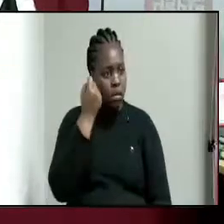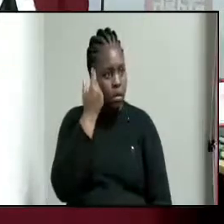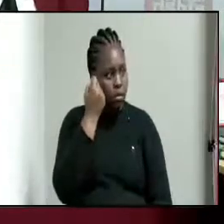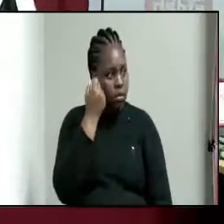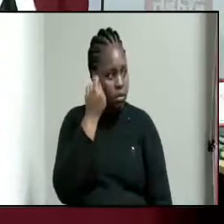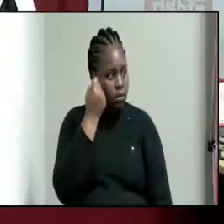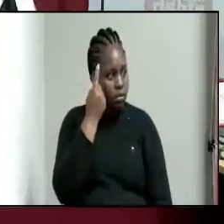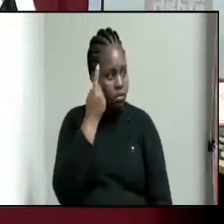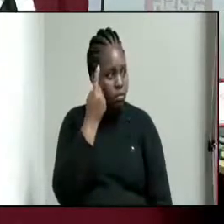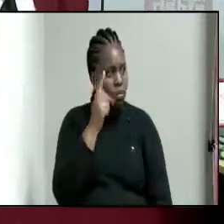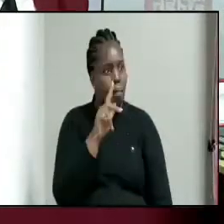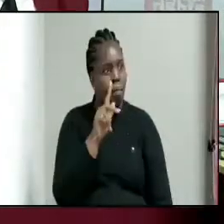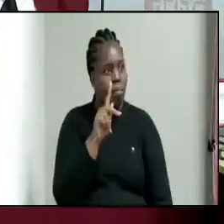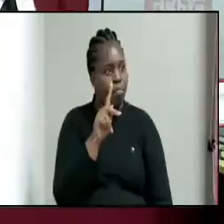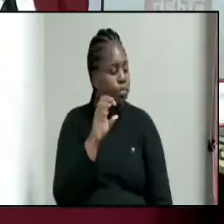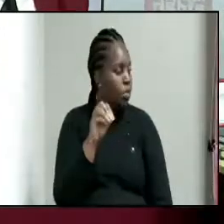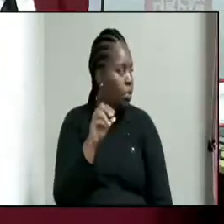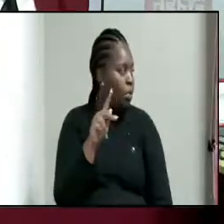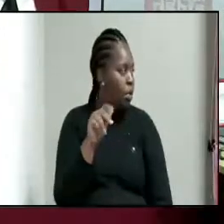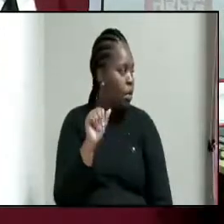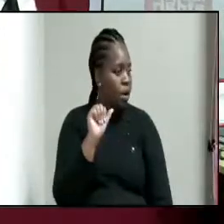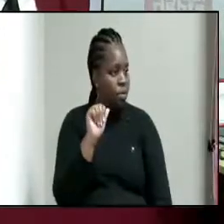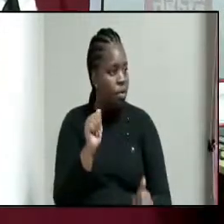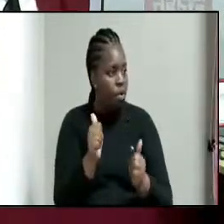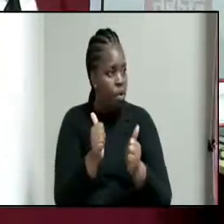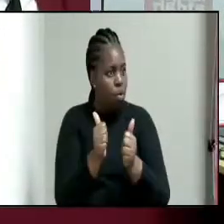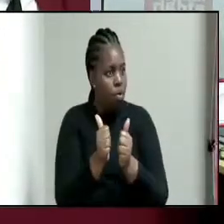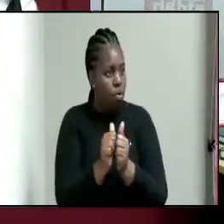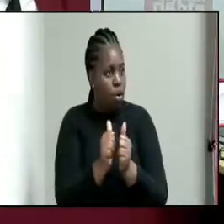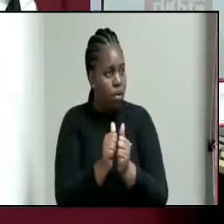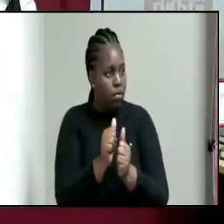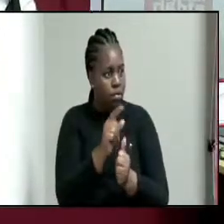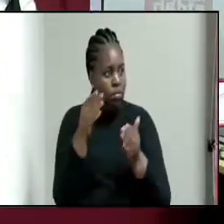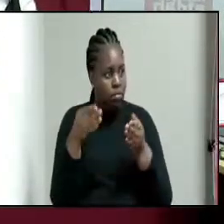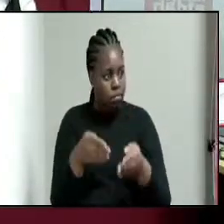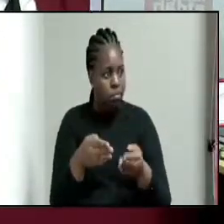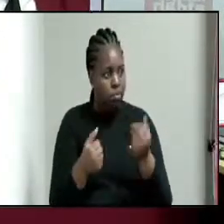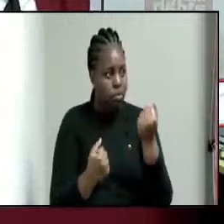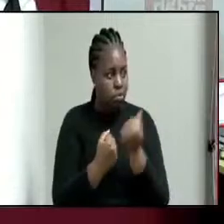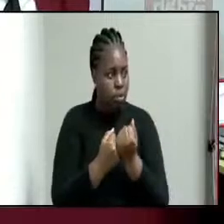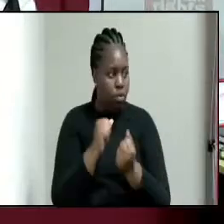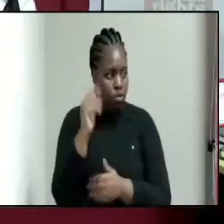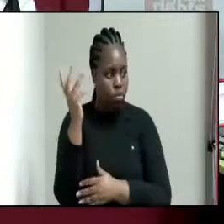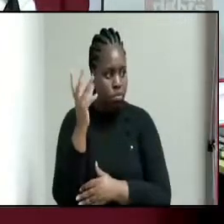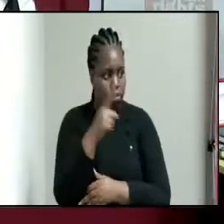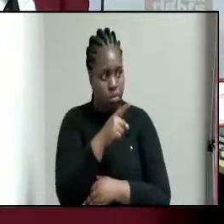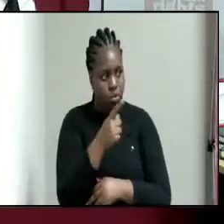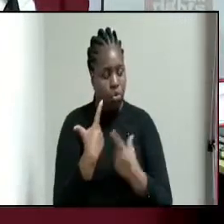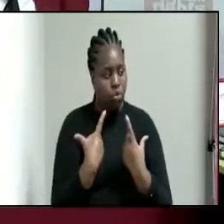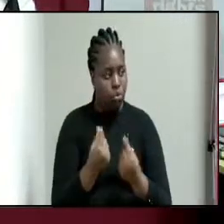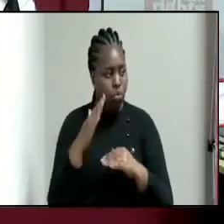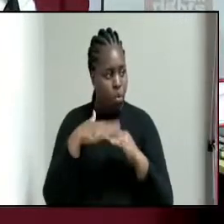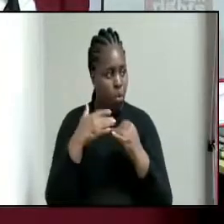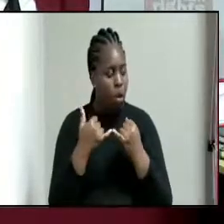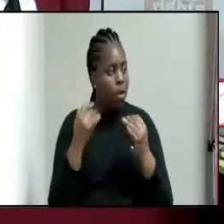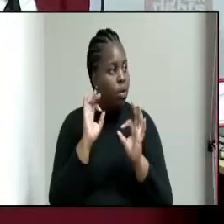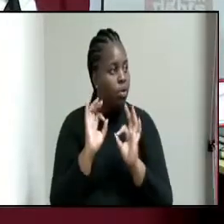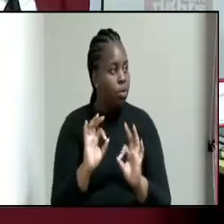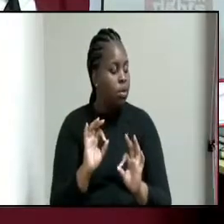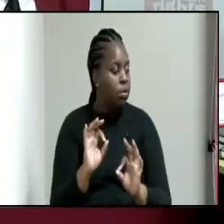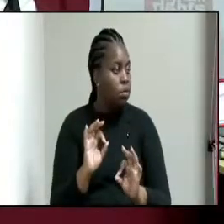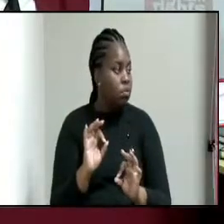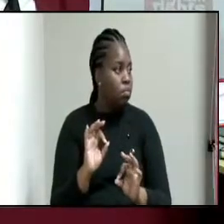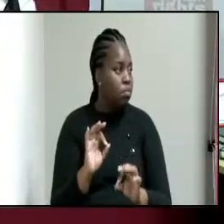is, Ms. Koka, that your colleague will only be here to support the presentation you're going to deliver online. Is that correct?